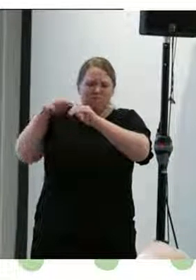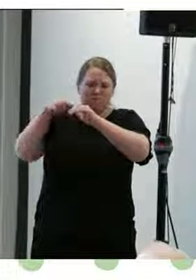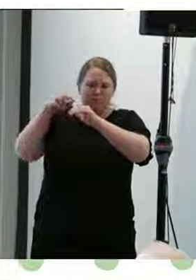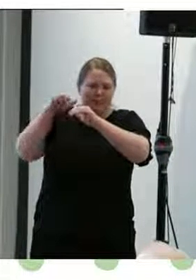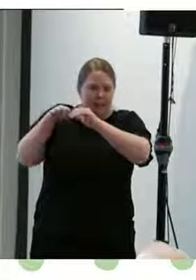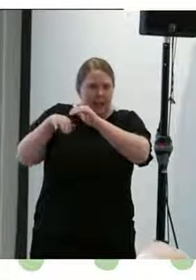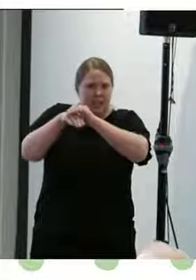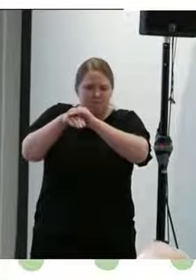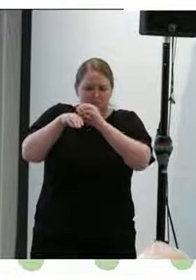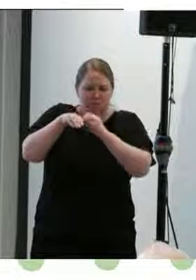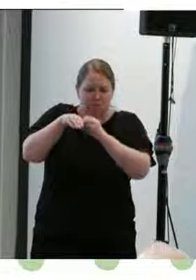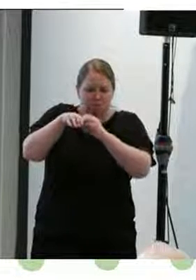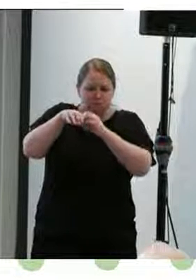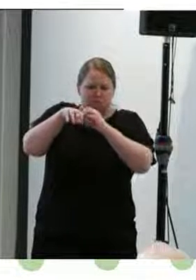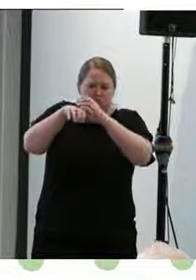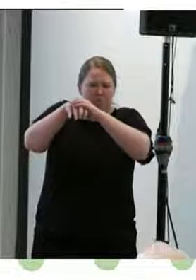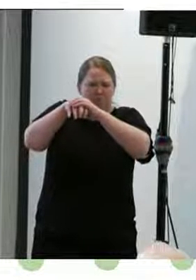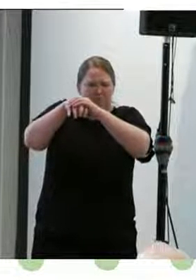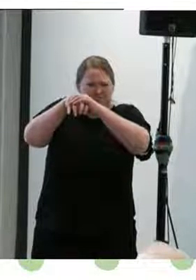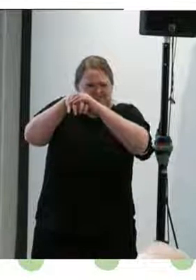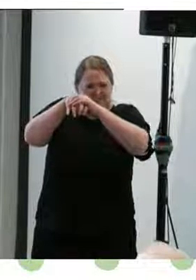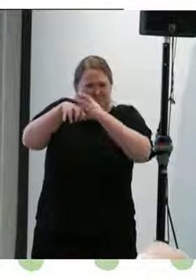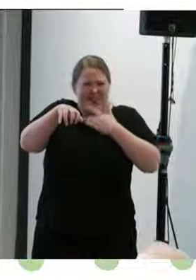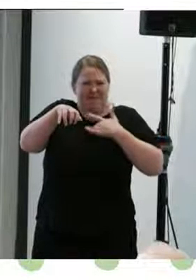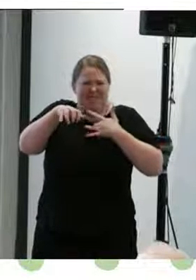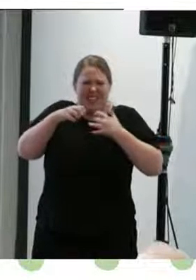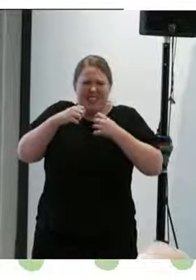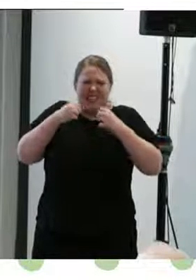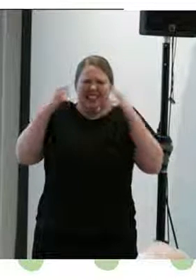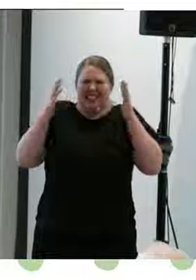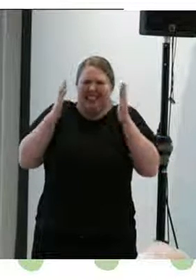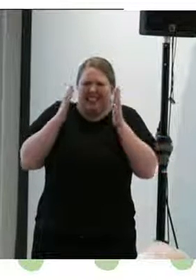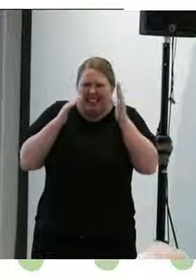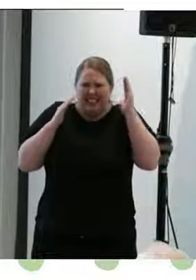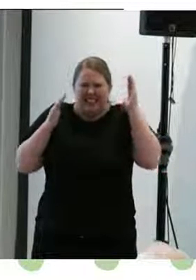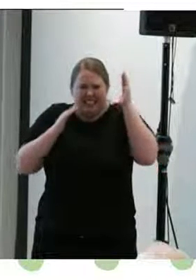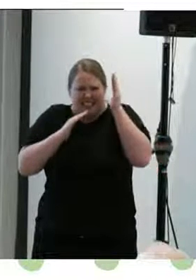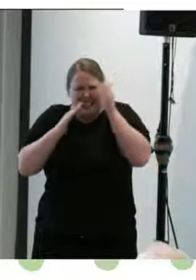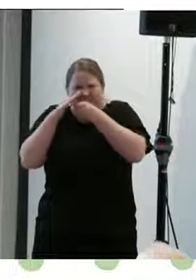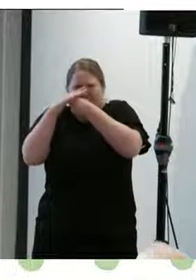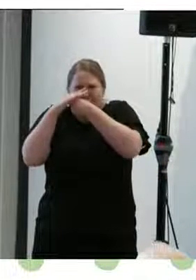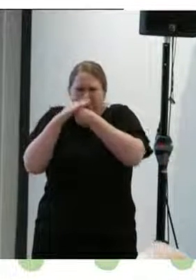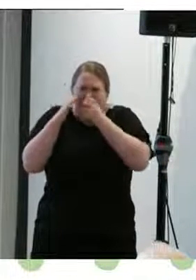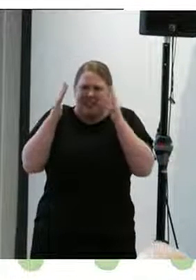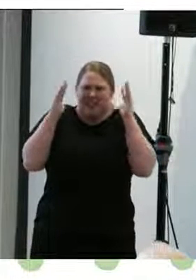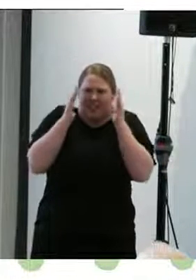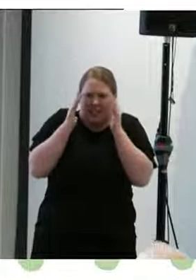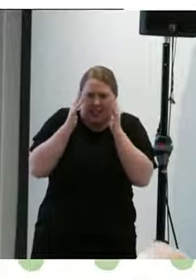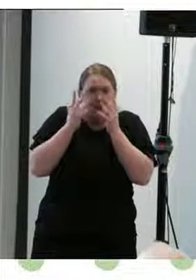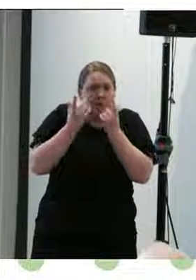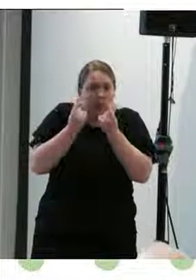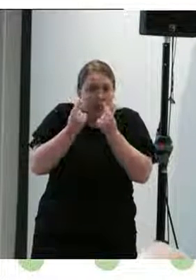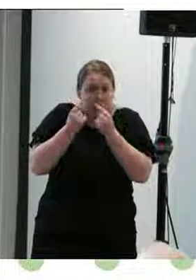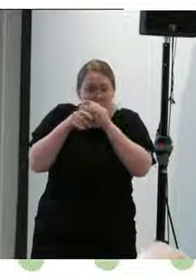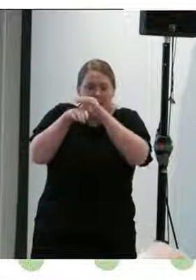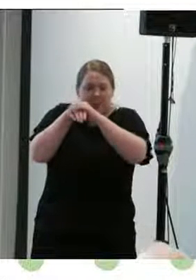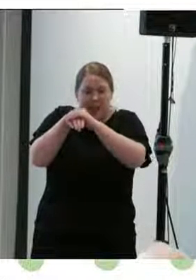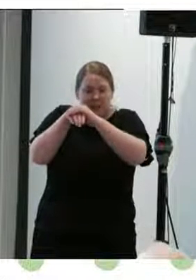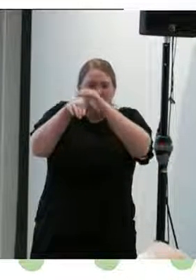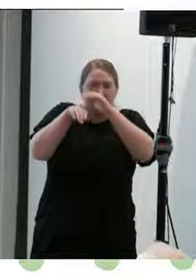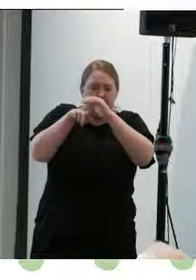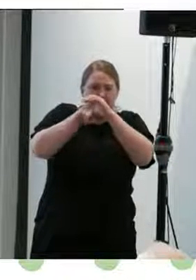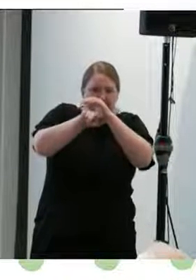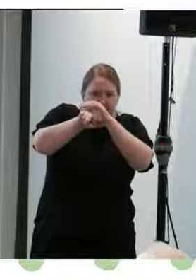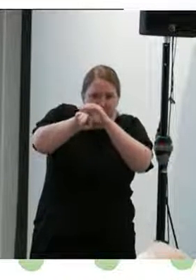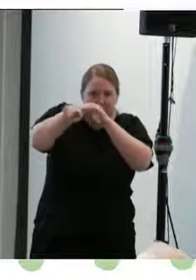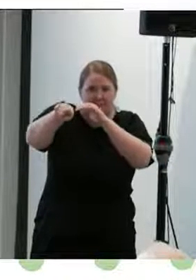starts to swell and feel uncomfortable, starts to feel tight, starts to feel under stress. So the lobster goes off, sheds the shell, grows a little